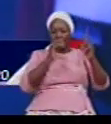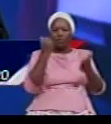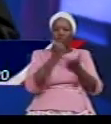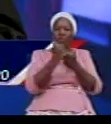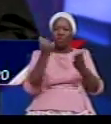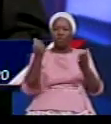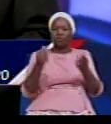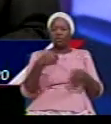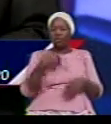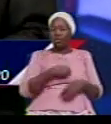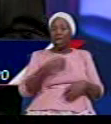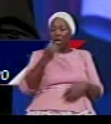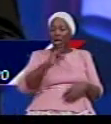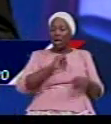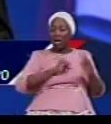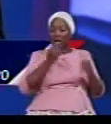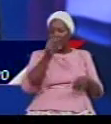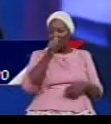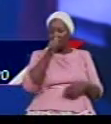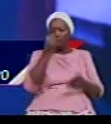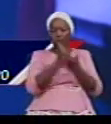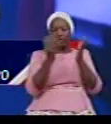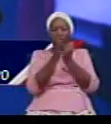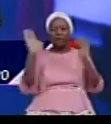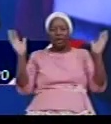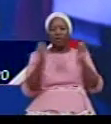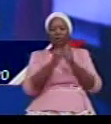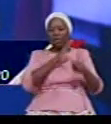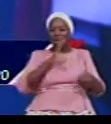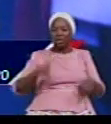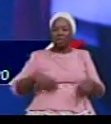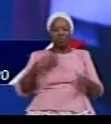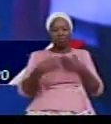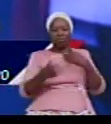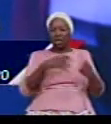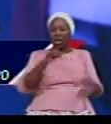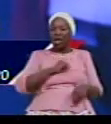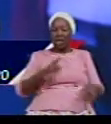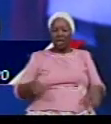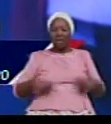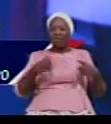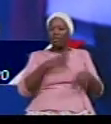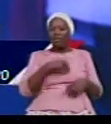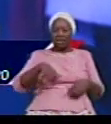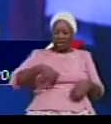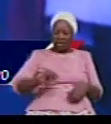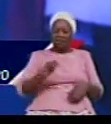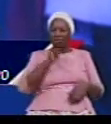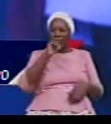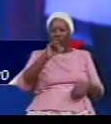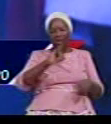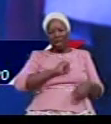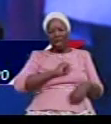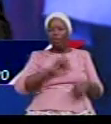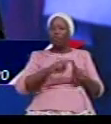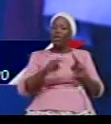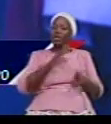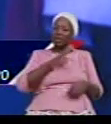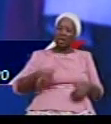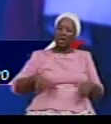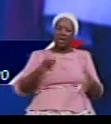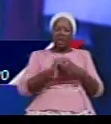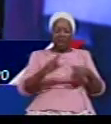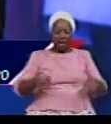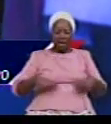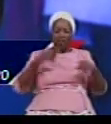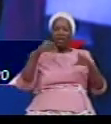Christ, nevertheless I live. It says, yet not I, but Christ liveth in